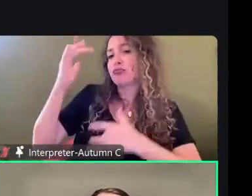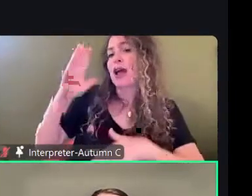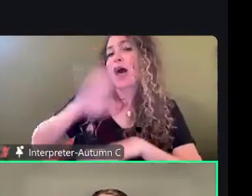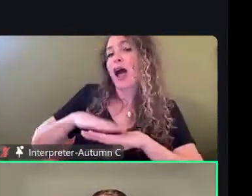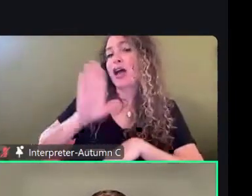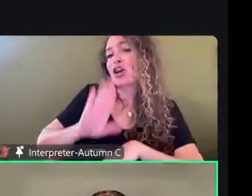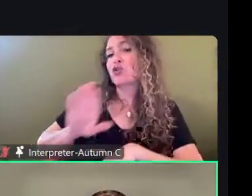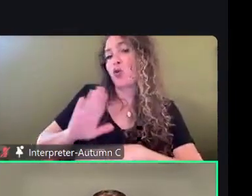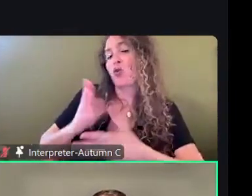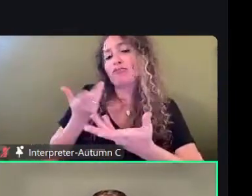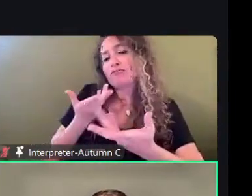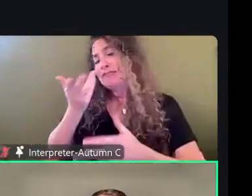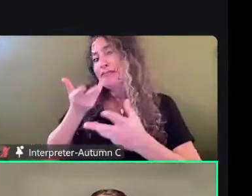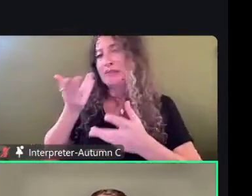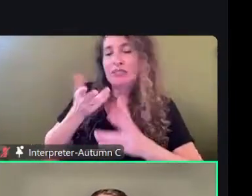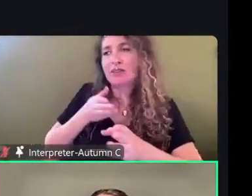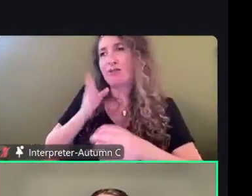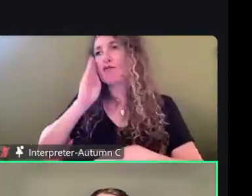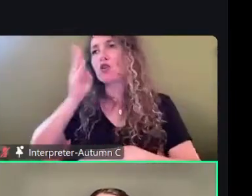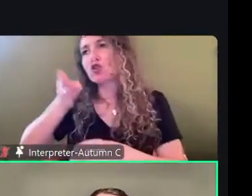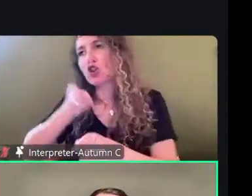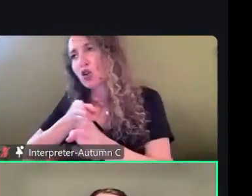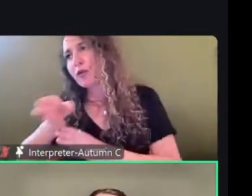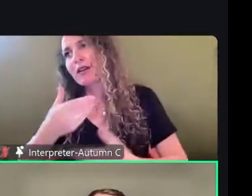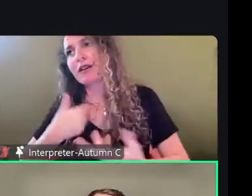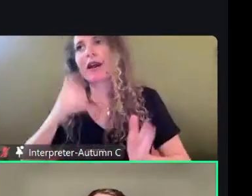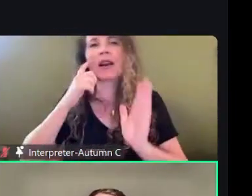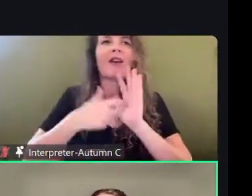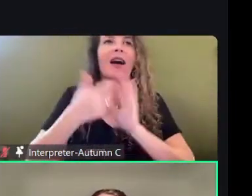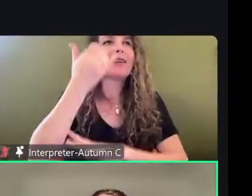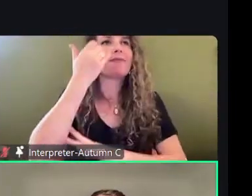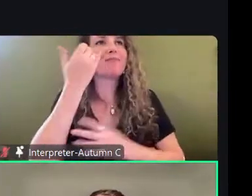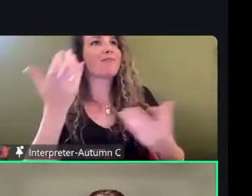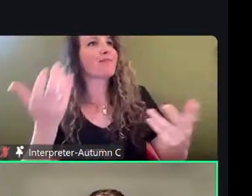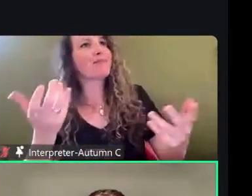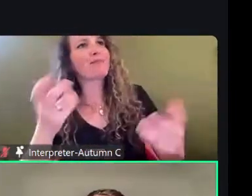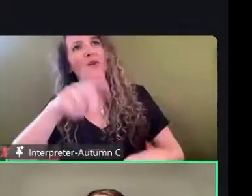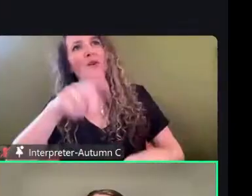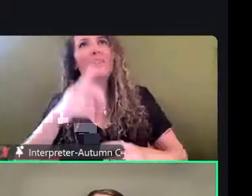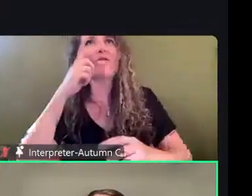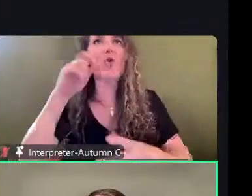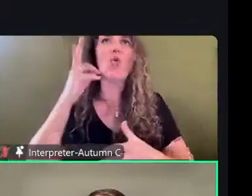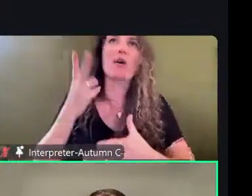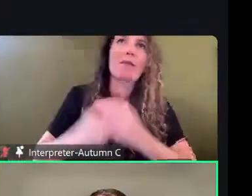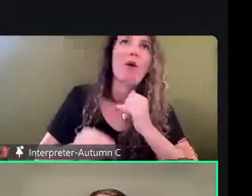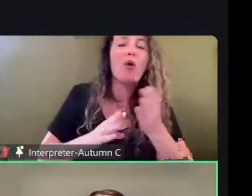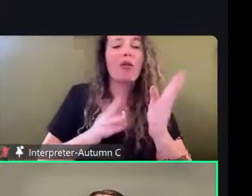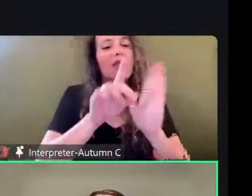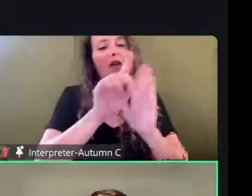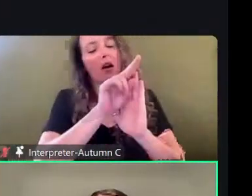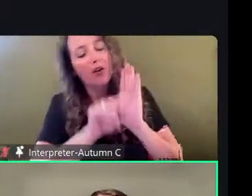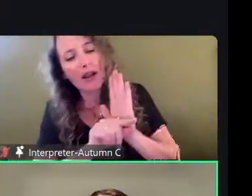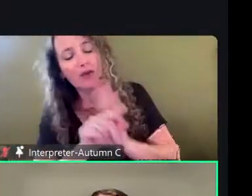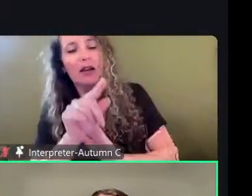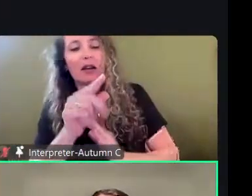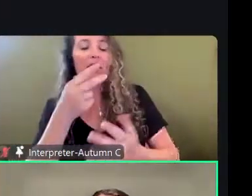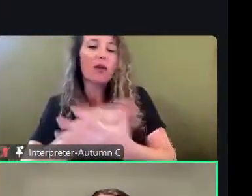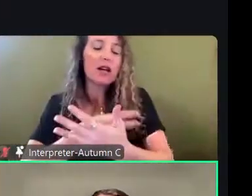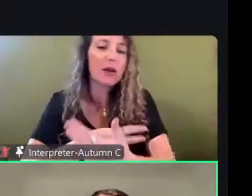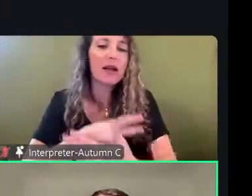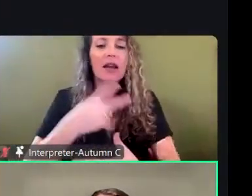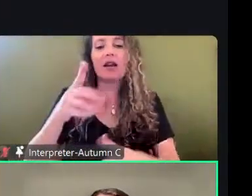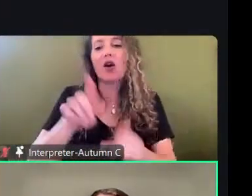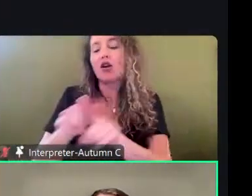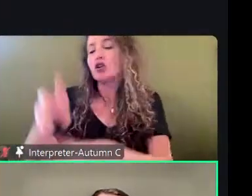careers. And so for us, that really identified that there was a need for both the undergraduate level, in the graduate level, and also in the